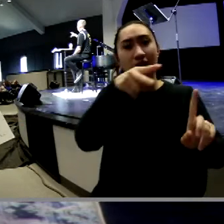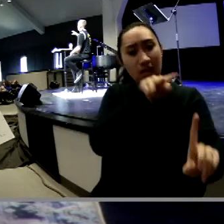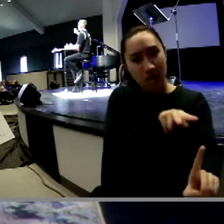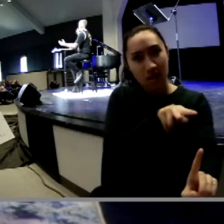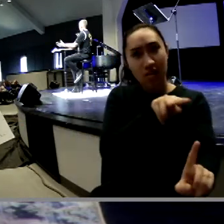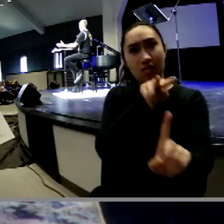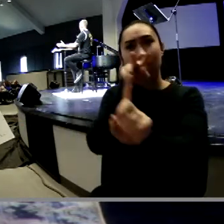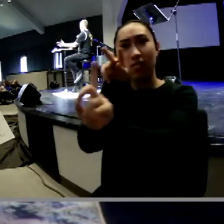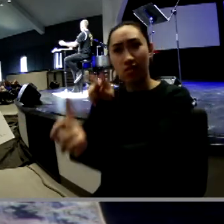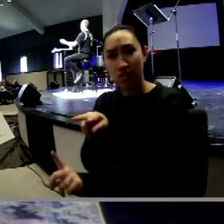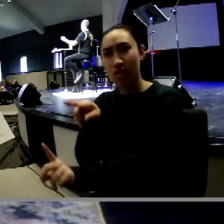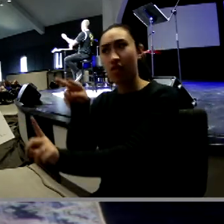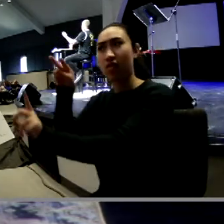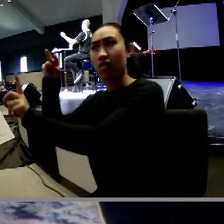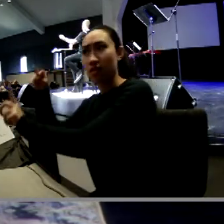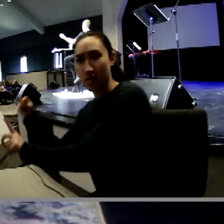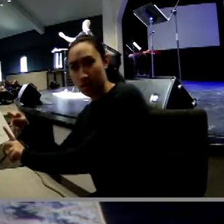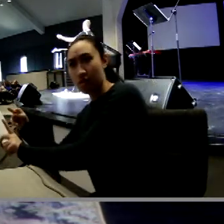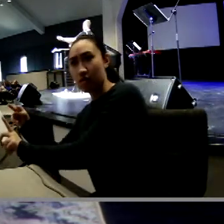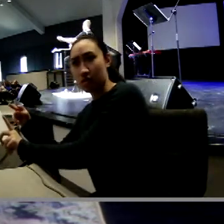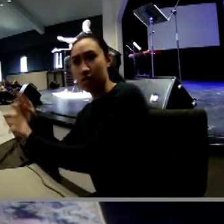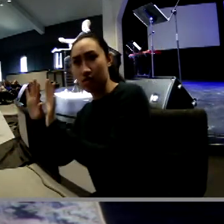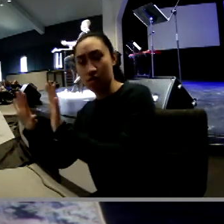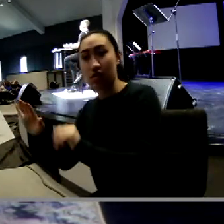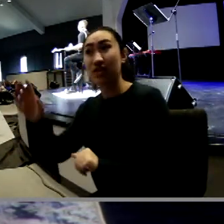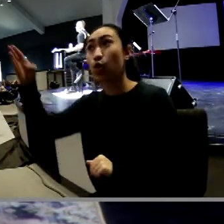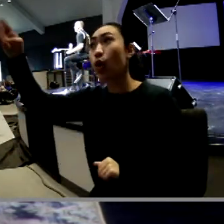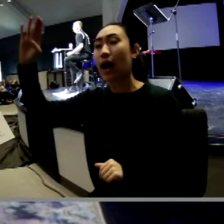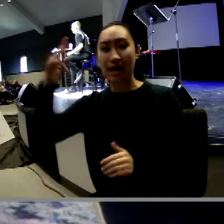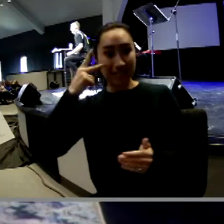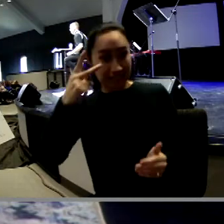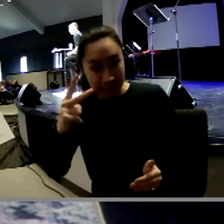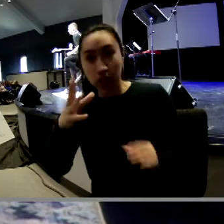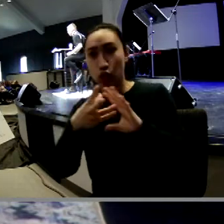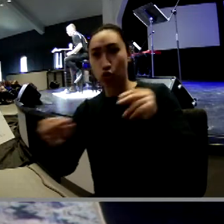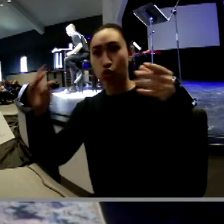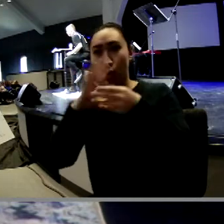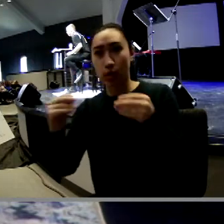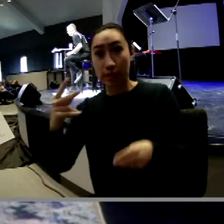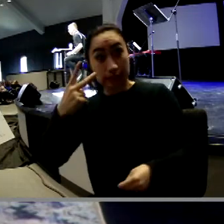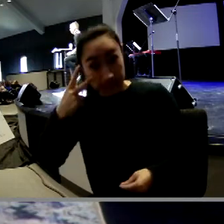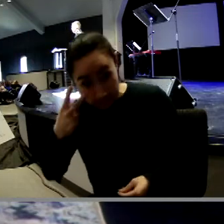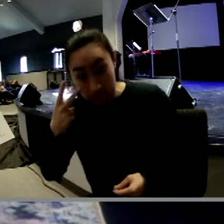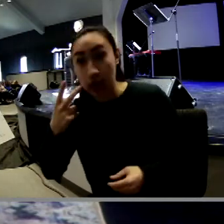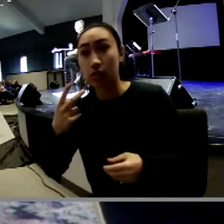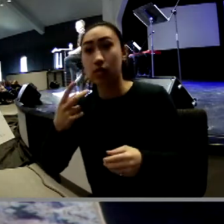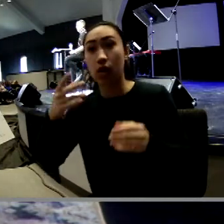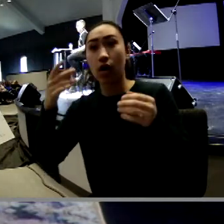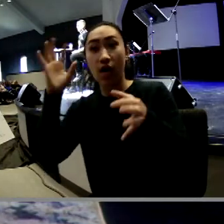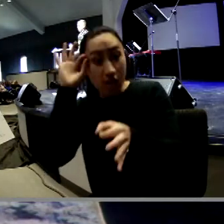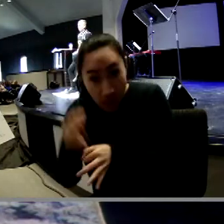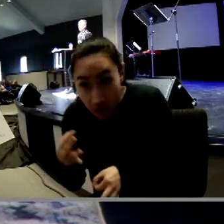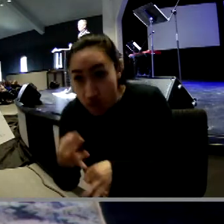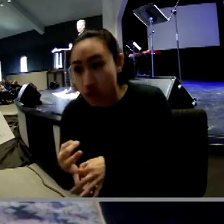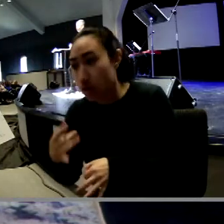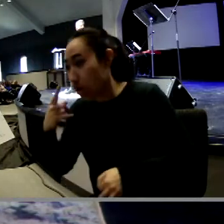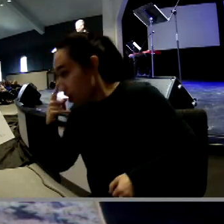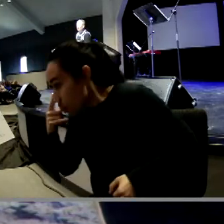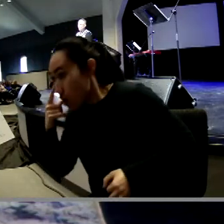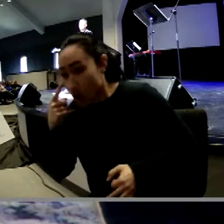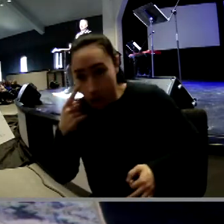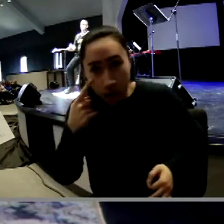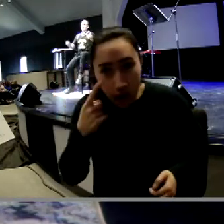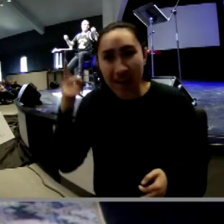about fruitfulness, God sees and knows. Don't compare yourself to your brother or sister in this